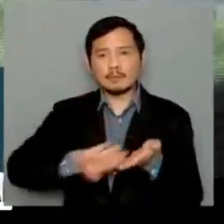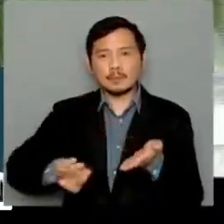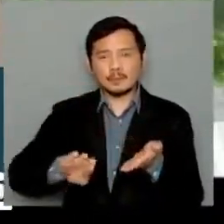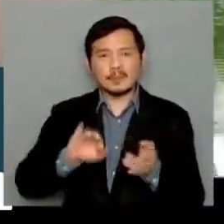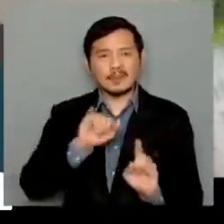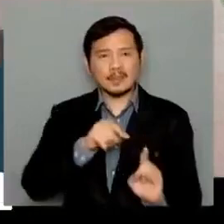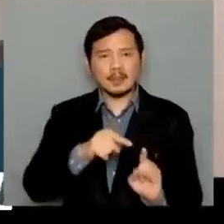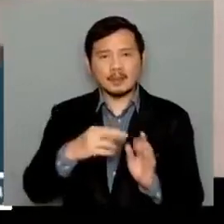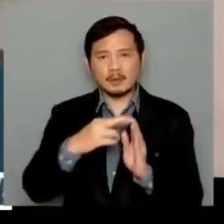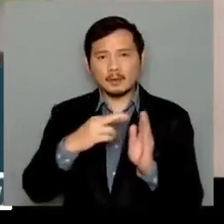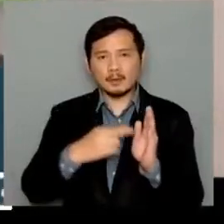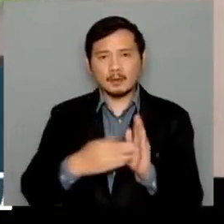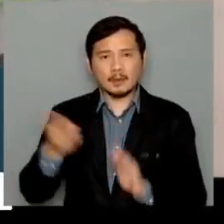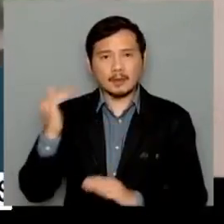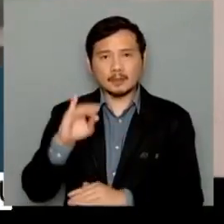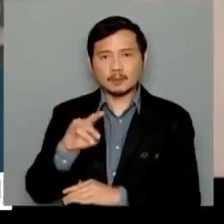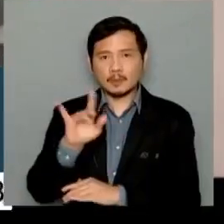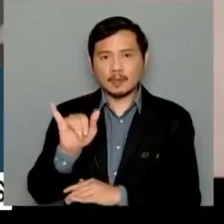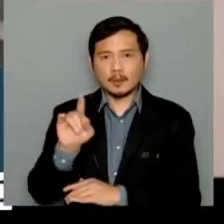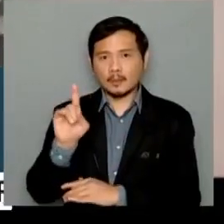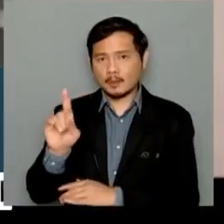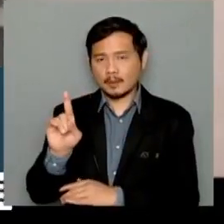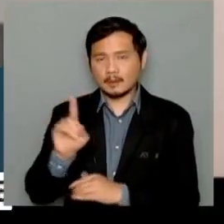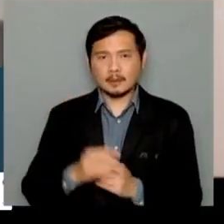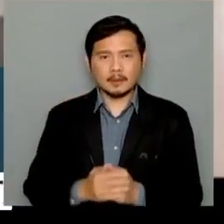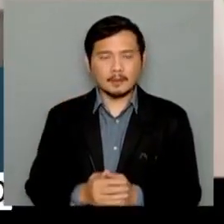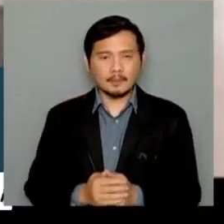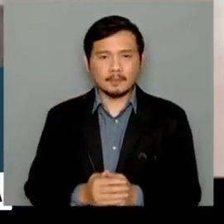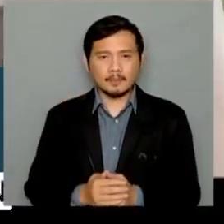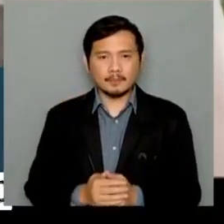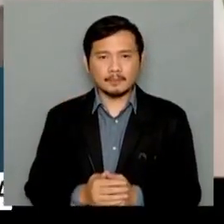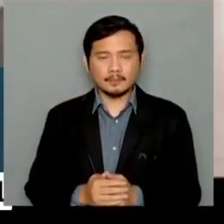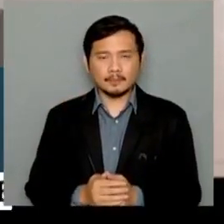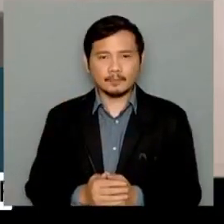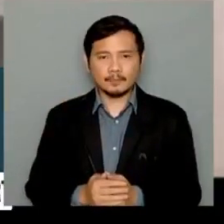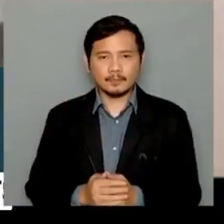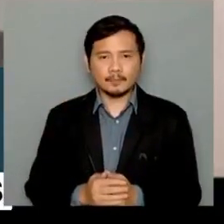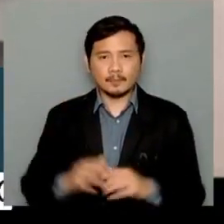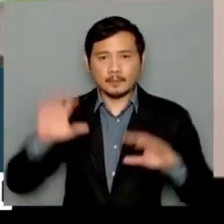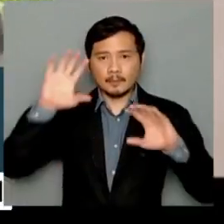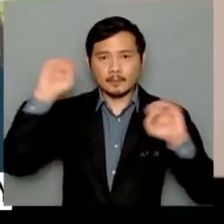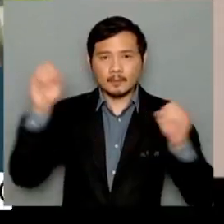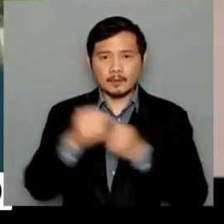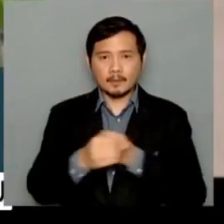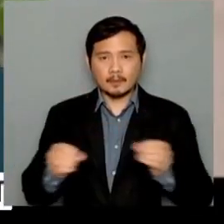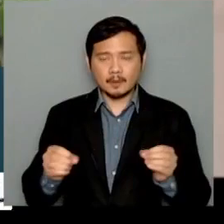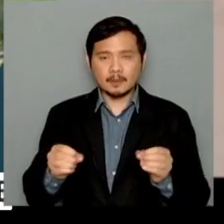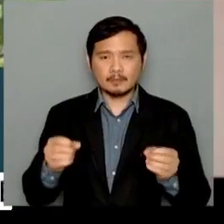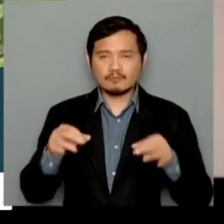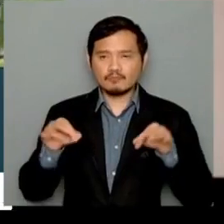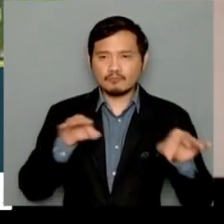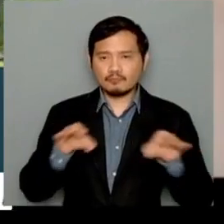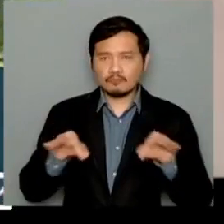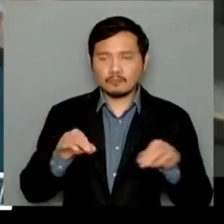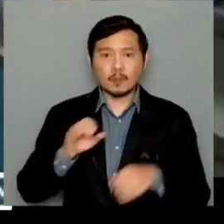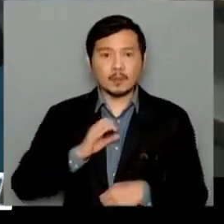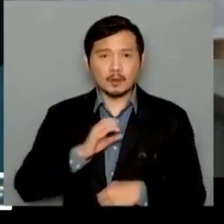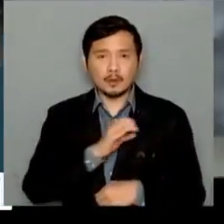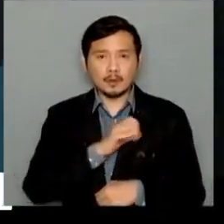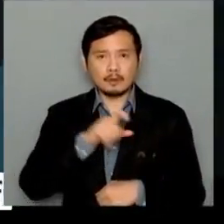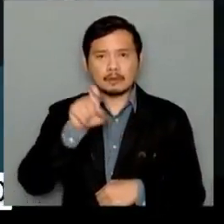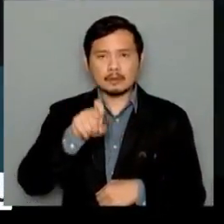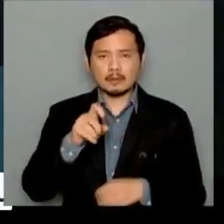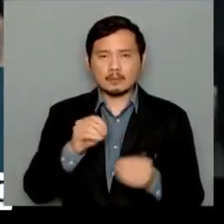1, or the measure calling for its establishment. Malacanang noted the need for Congress to further sharpen the